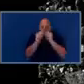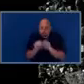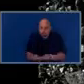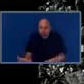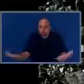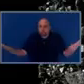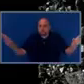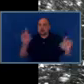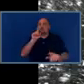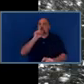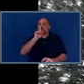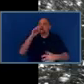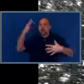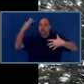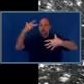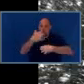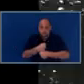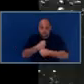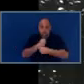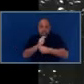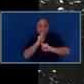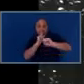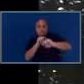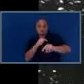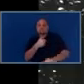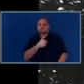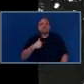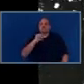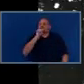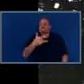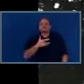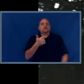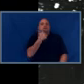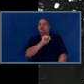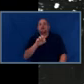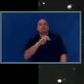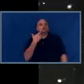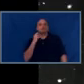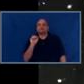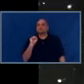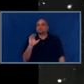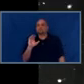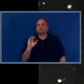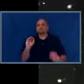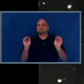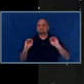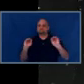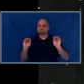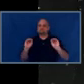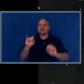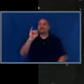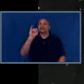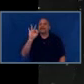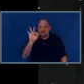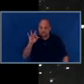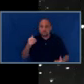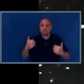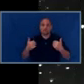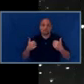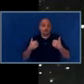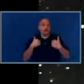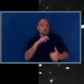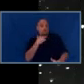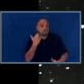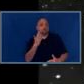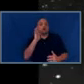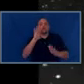short answer is no, we don't feel like there's any risk to the spacecraft at all. Otherwise, we would have chosen a different technique